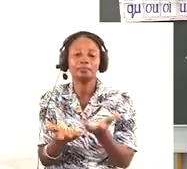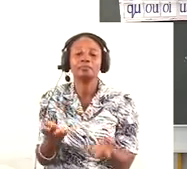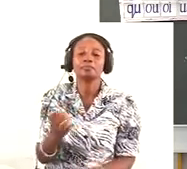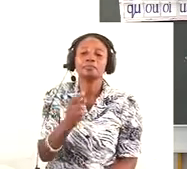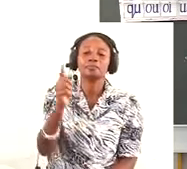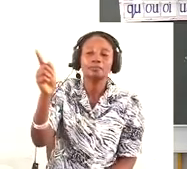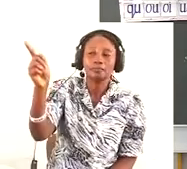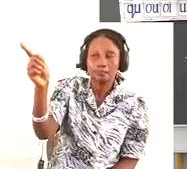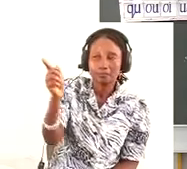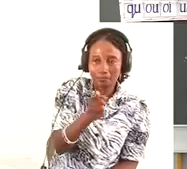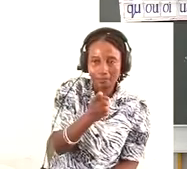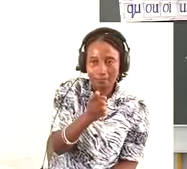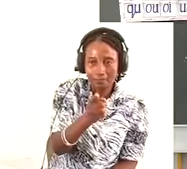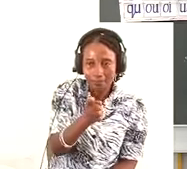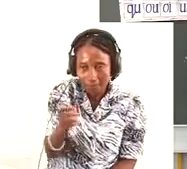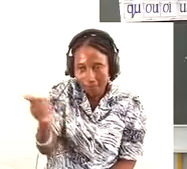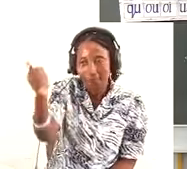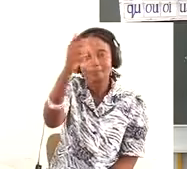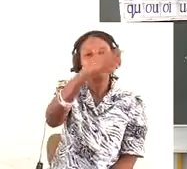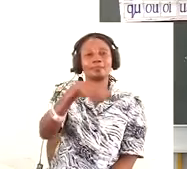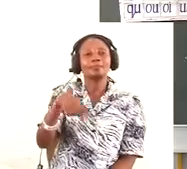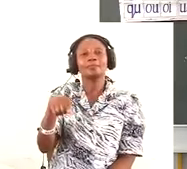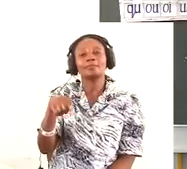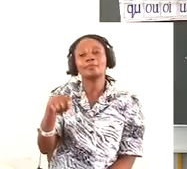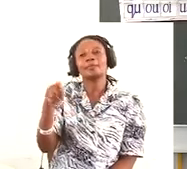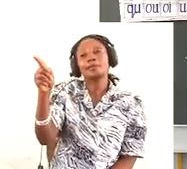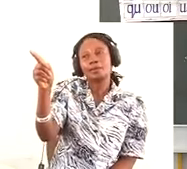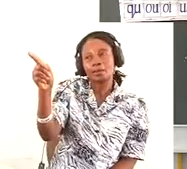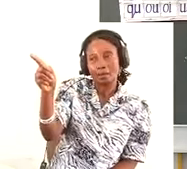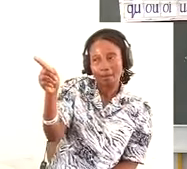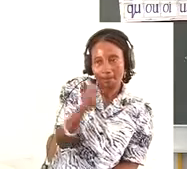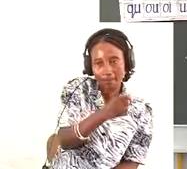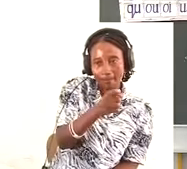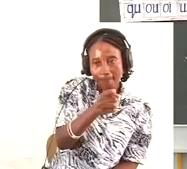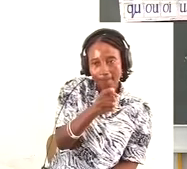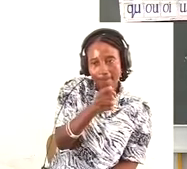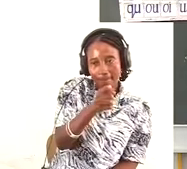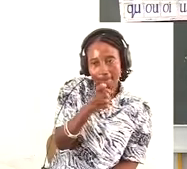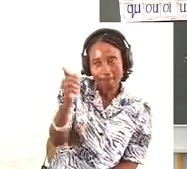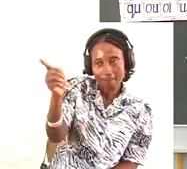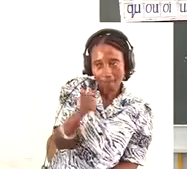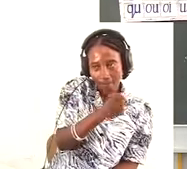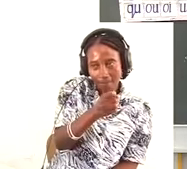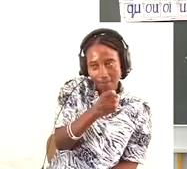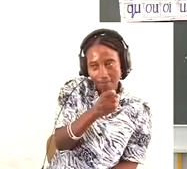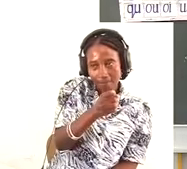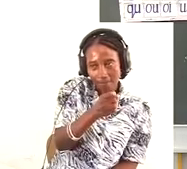Across and around. There we go. Another. Across